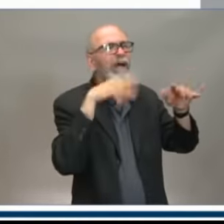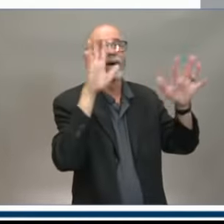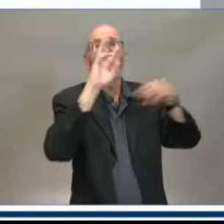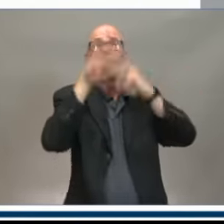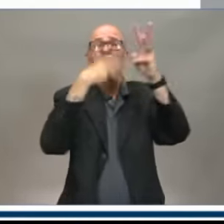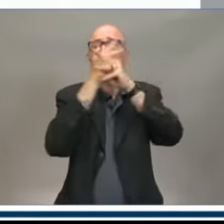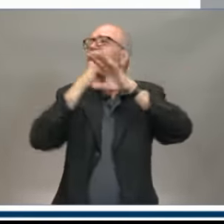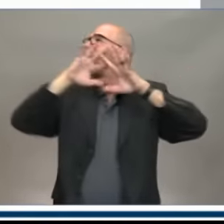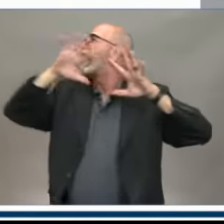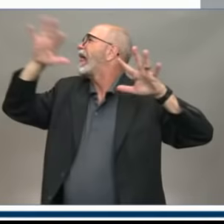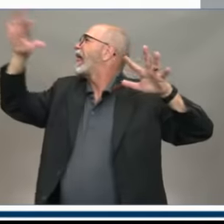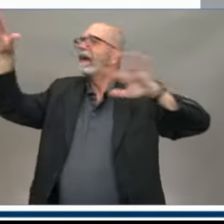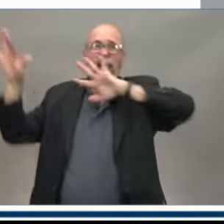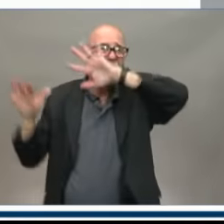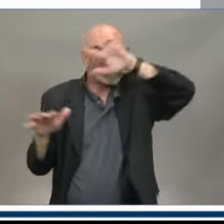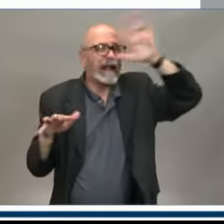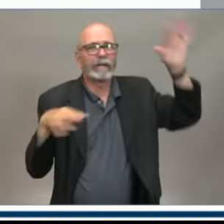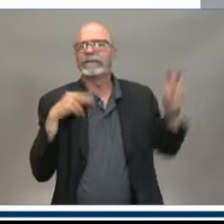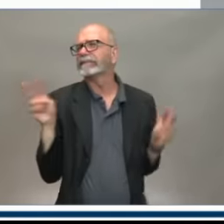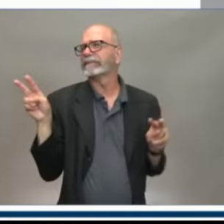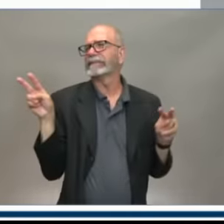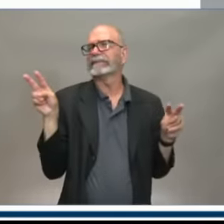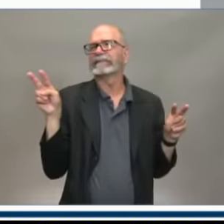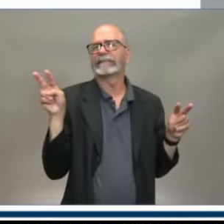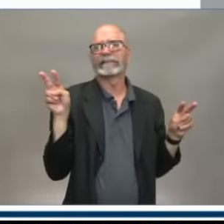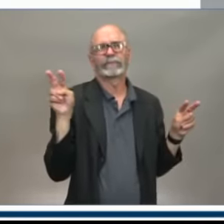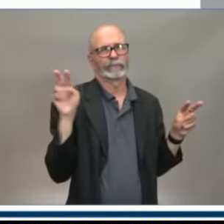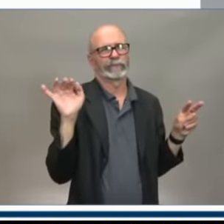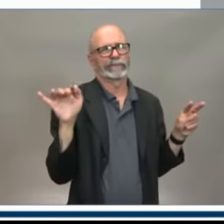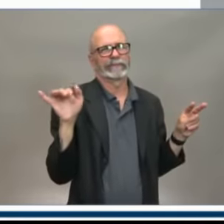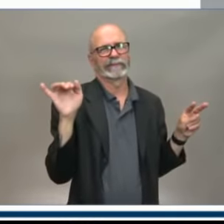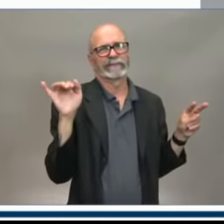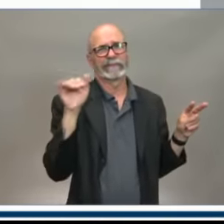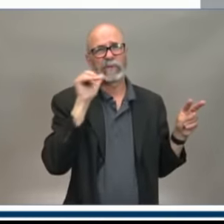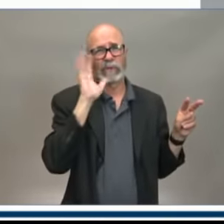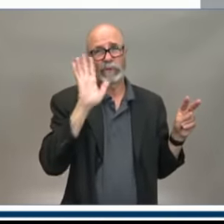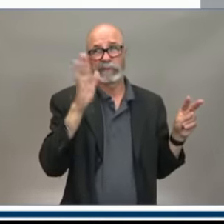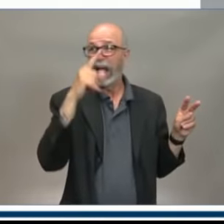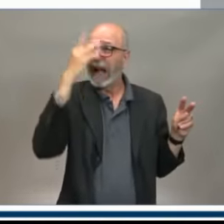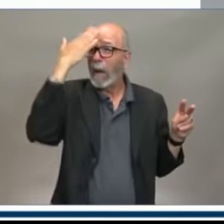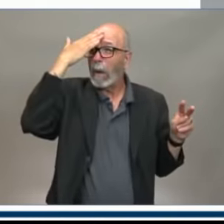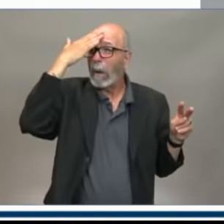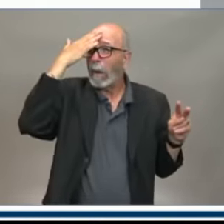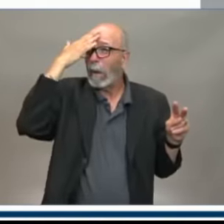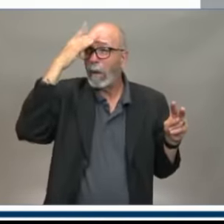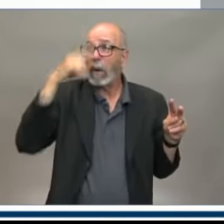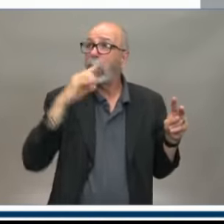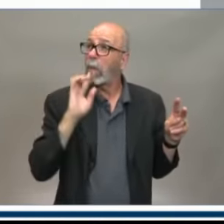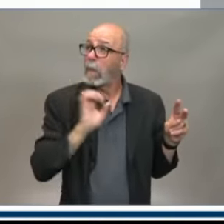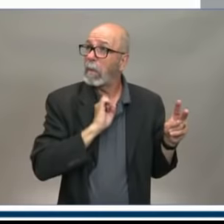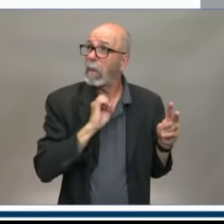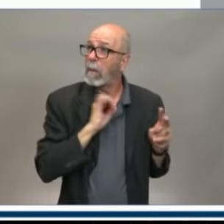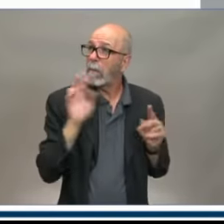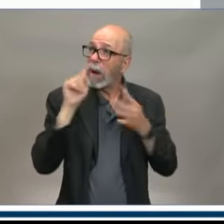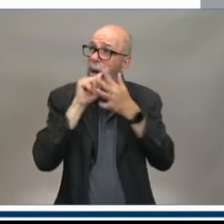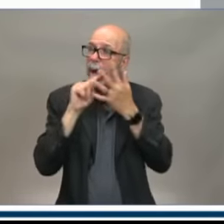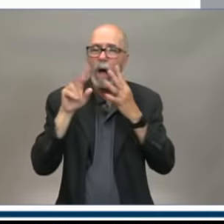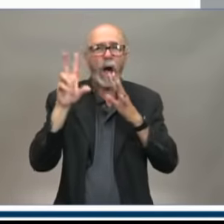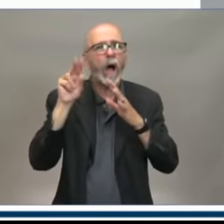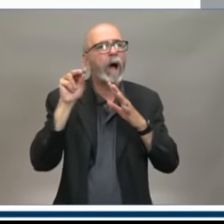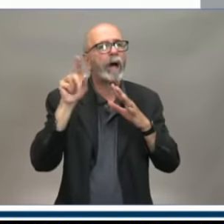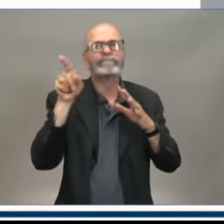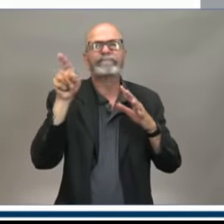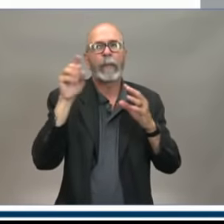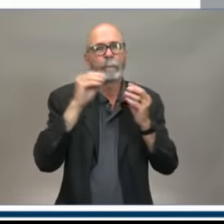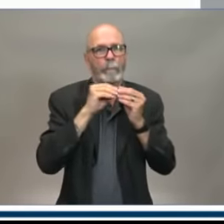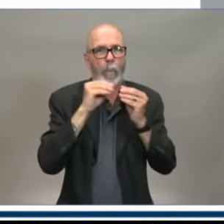medical understanding of how COVID can present, it's not just with fever and cough. And that's why as for a number of weeks we've